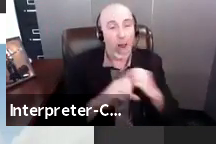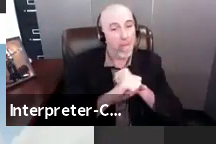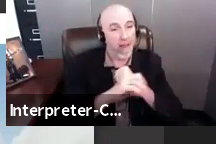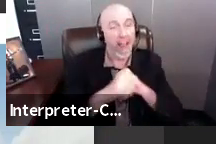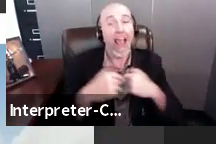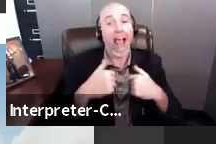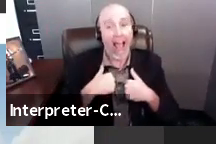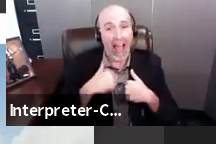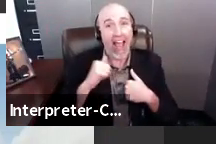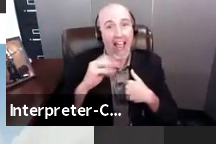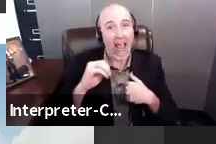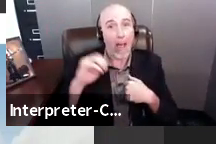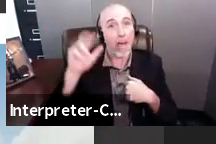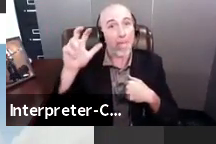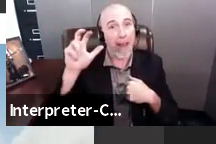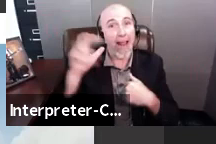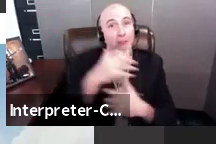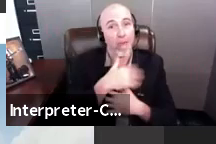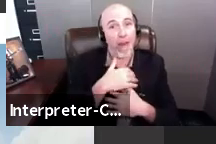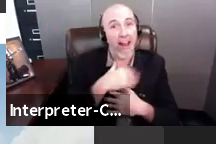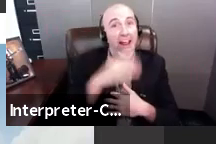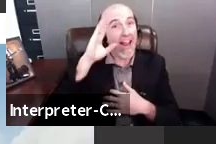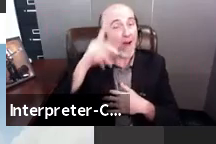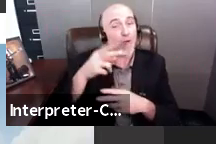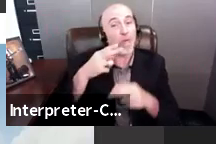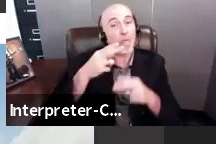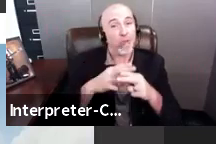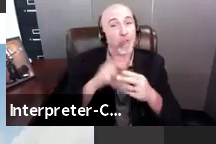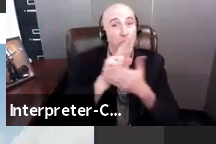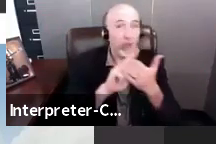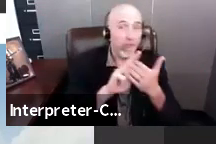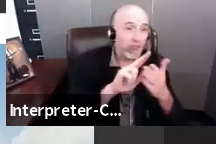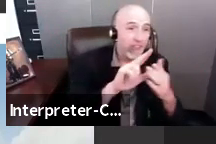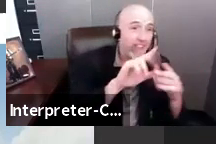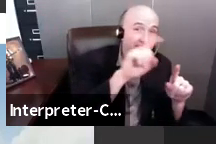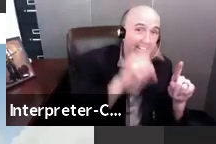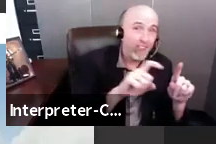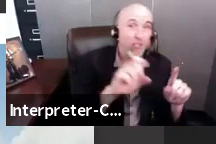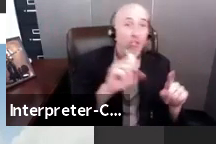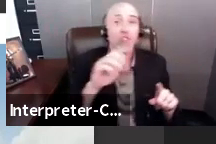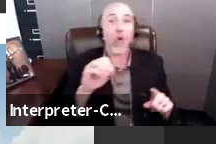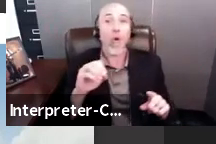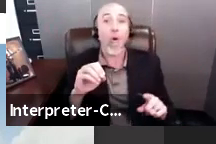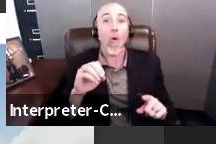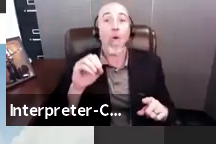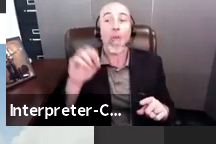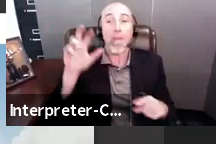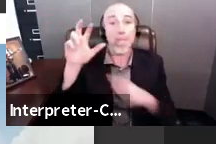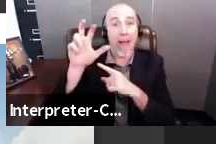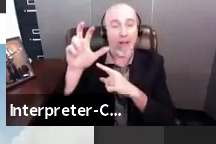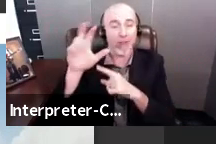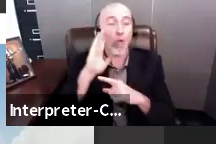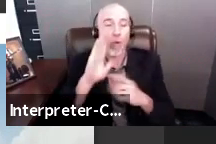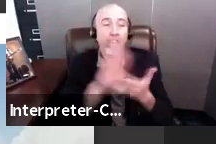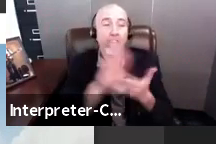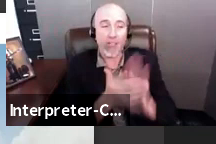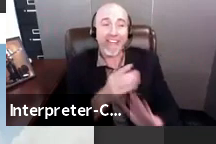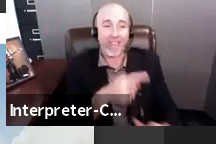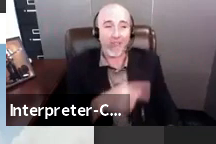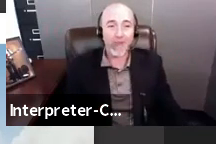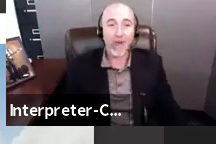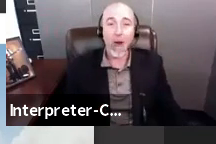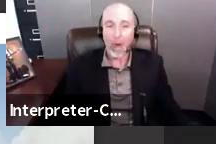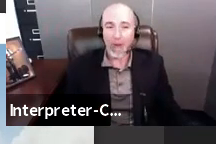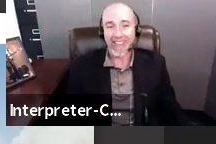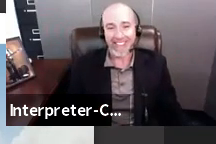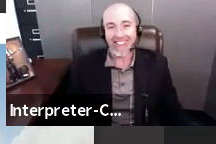am a Baylor Bear. So I know y'all mentioned the University of Texas. So the Bears will forgive you. All right. Yeah, we've